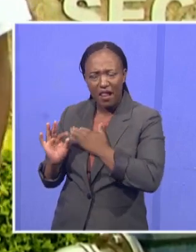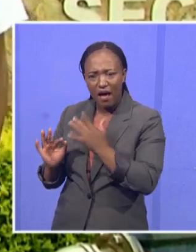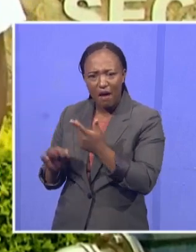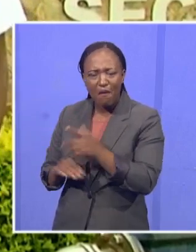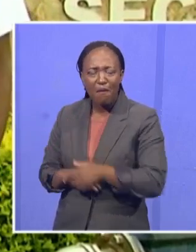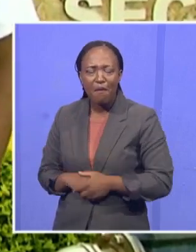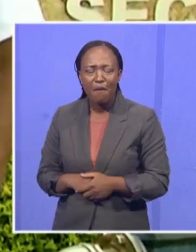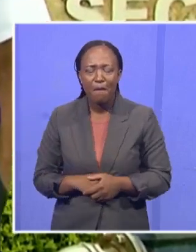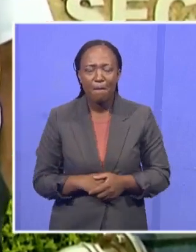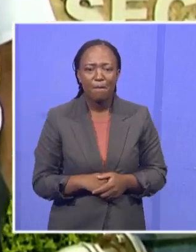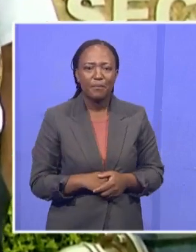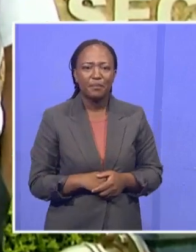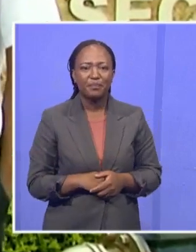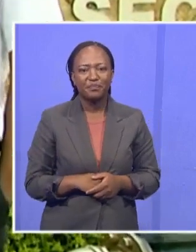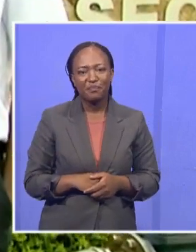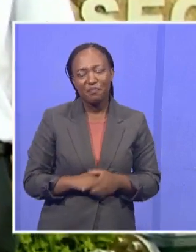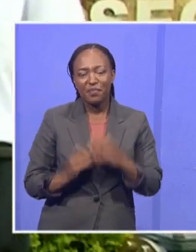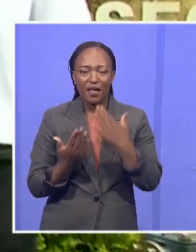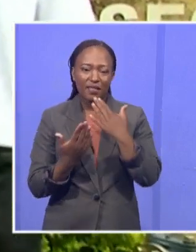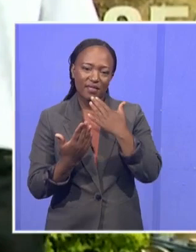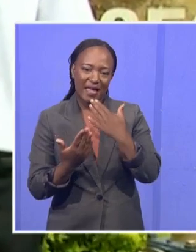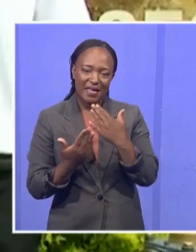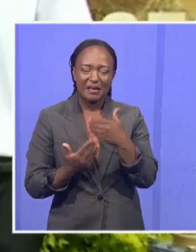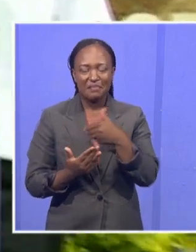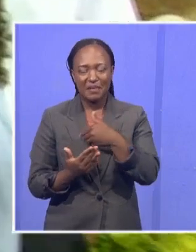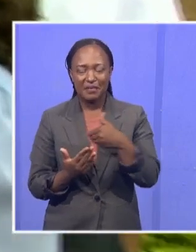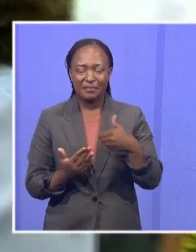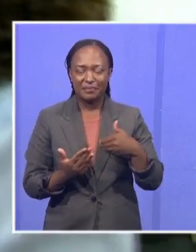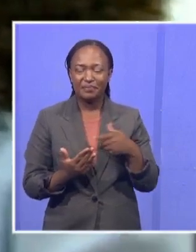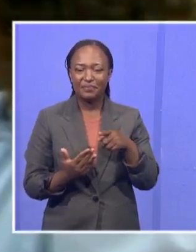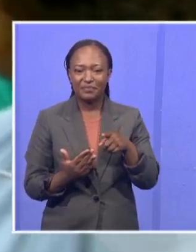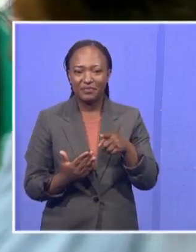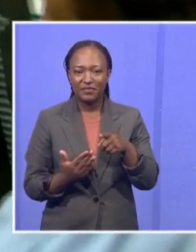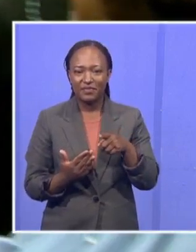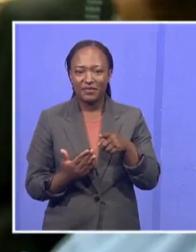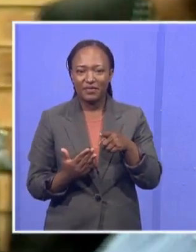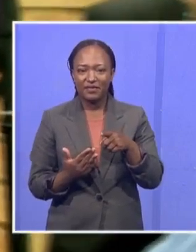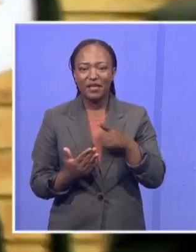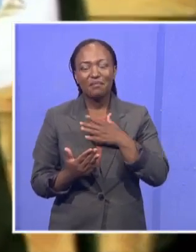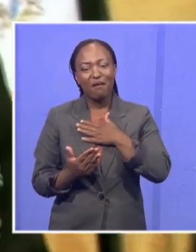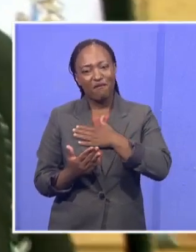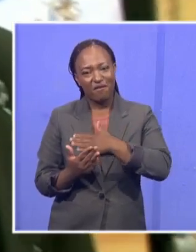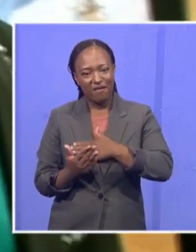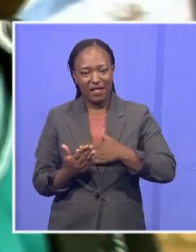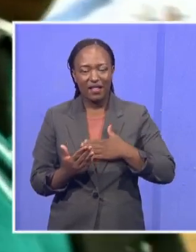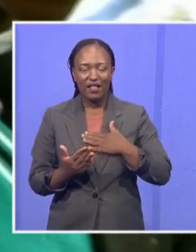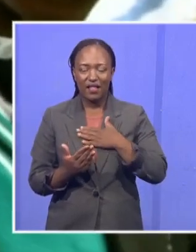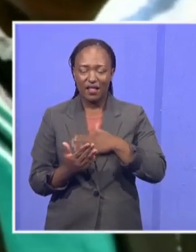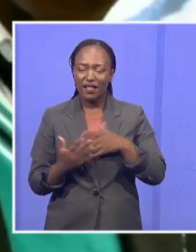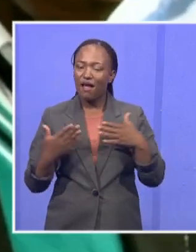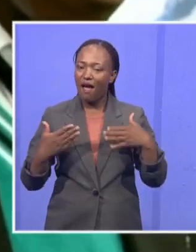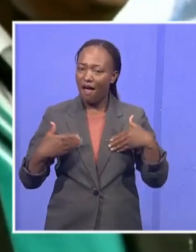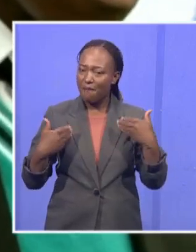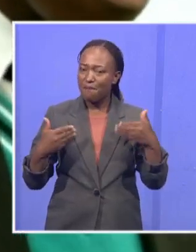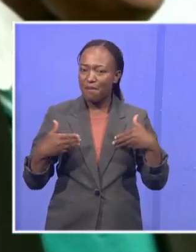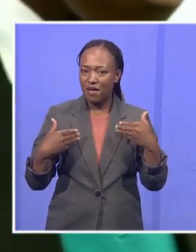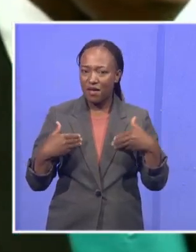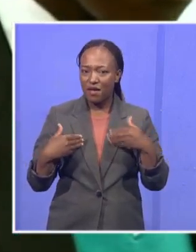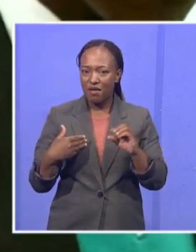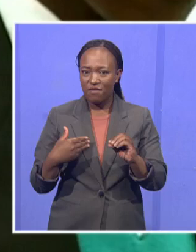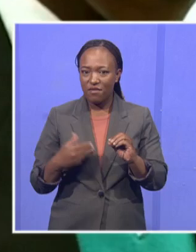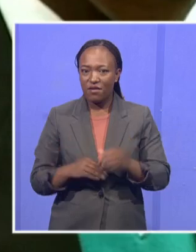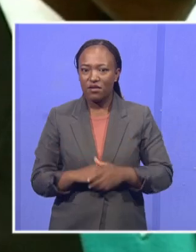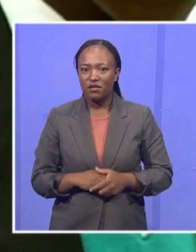year? Thank you, ma'am. I'm feeling very delightful.